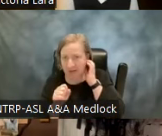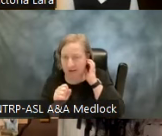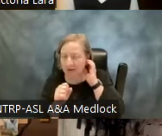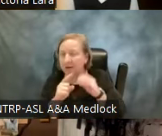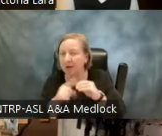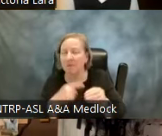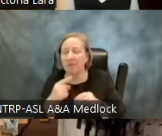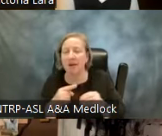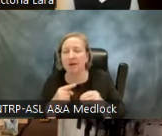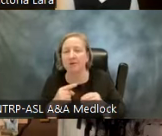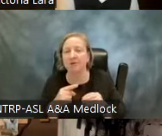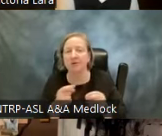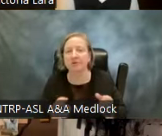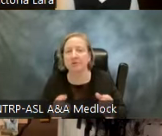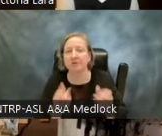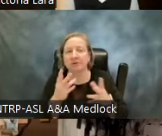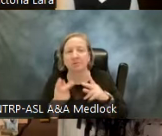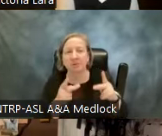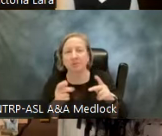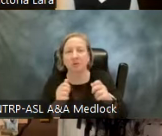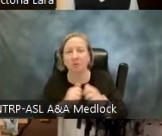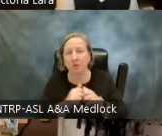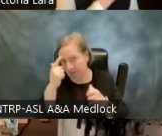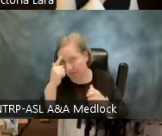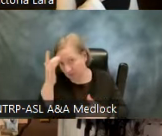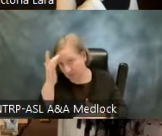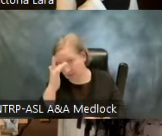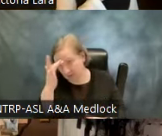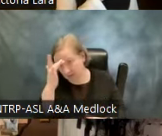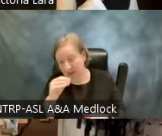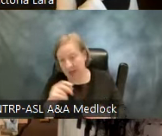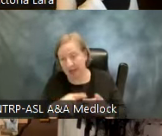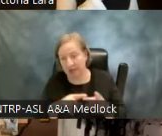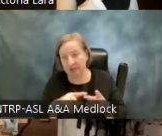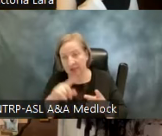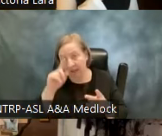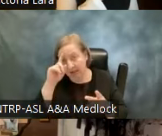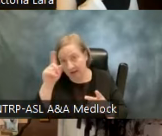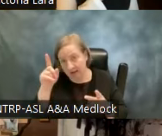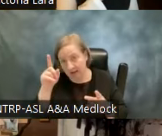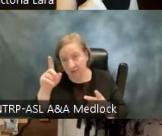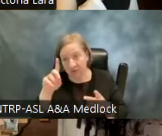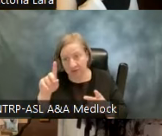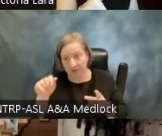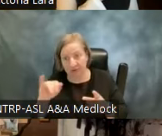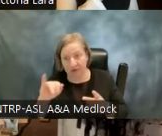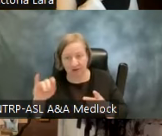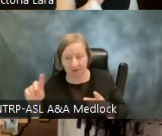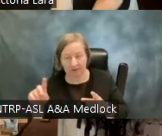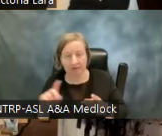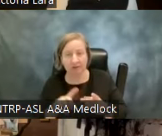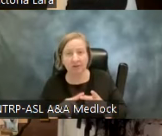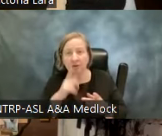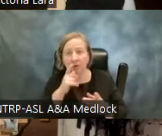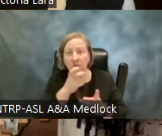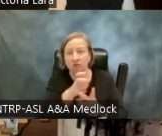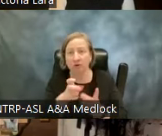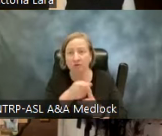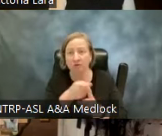of folks with mental illness and intellectual disabilities transitioning out of